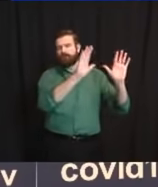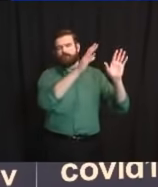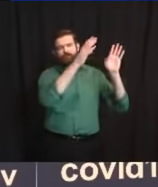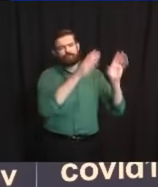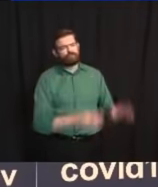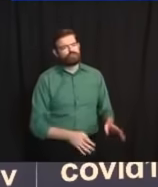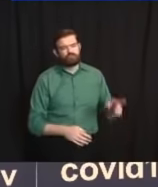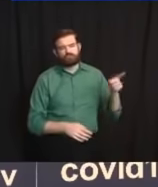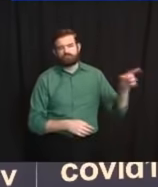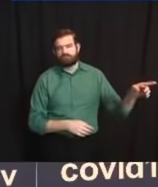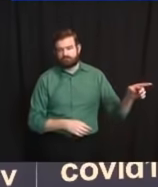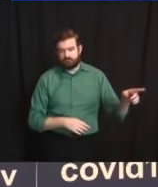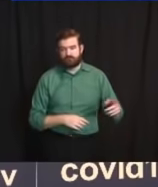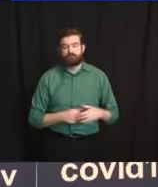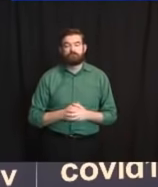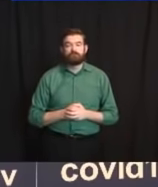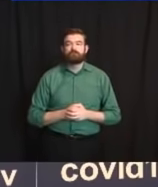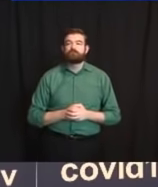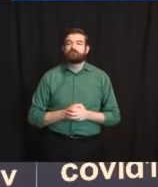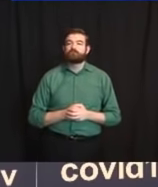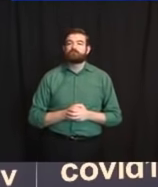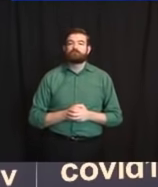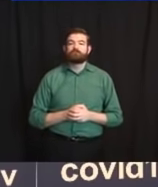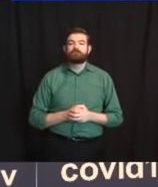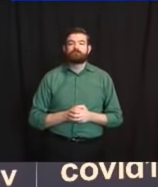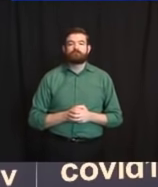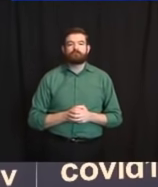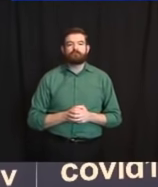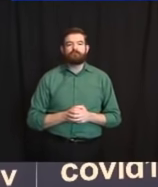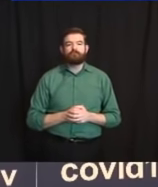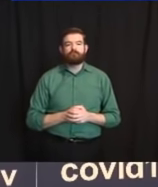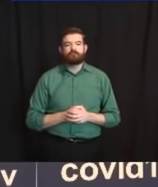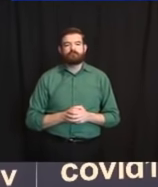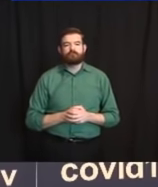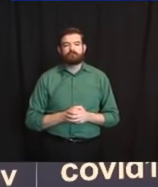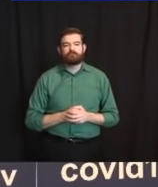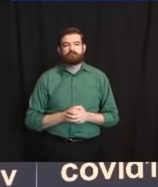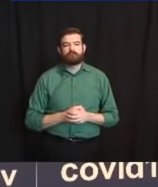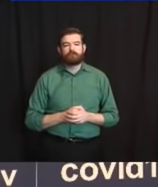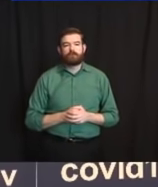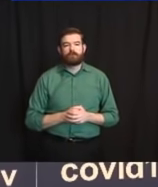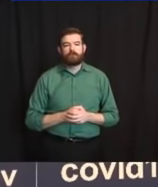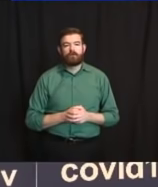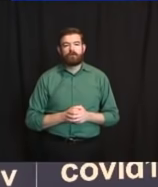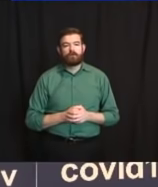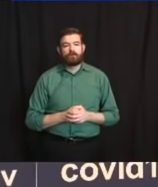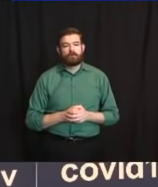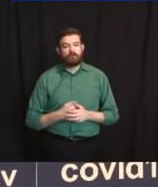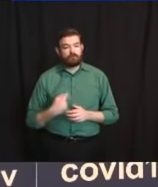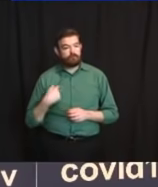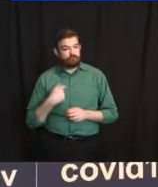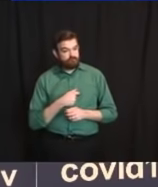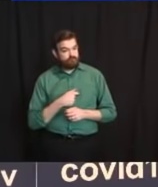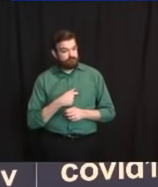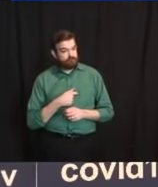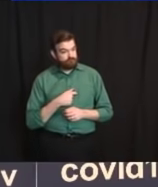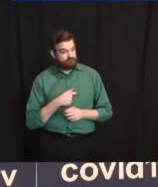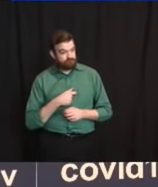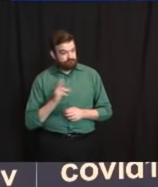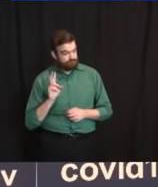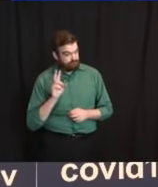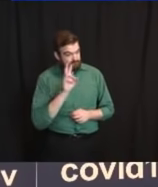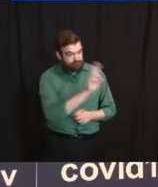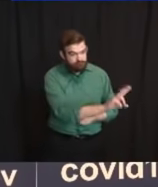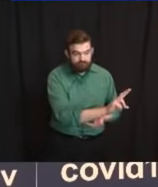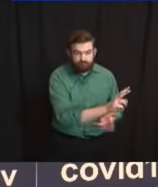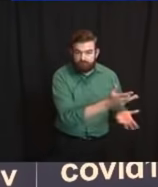Wilson's congregation welcome you like no other welcome that my wife and I had. Just a phenomenal service that you